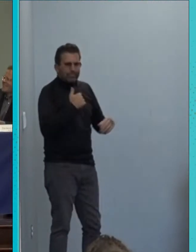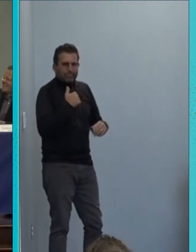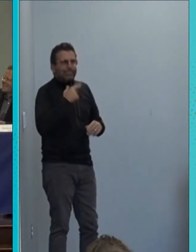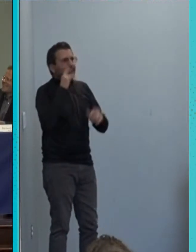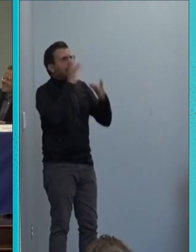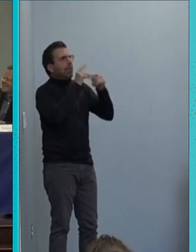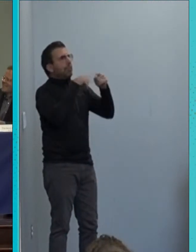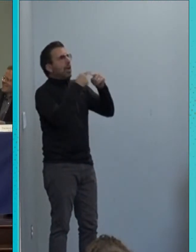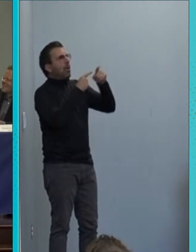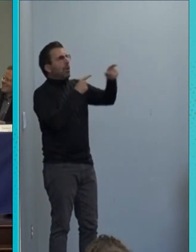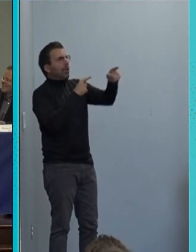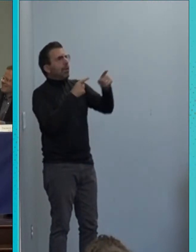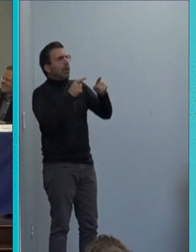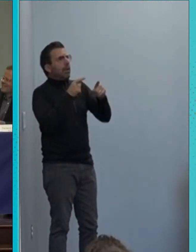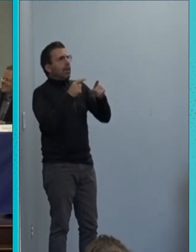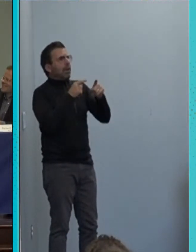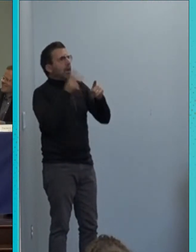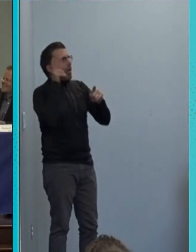Okay, so